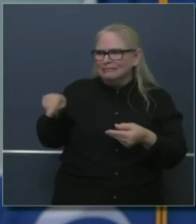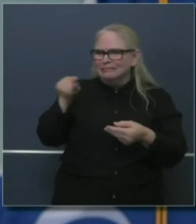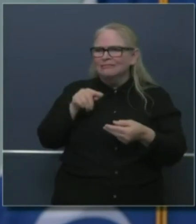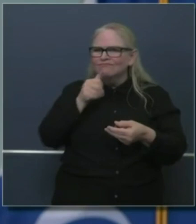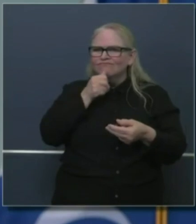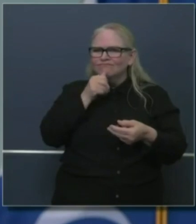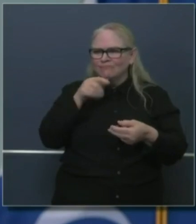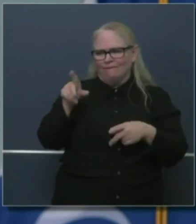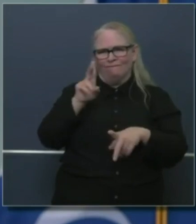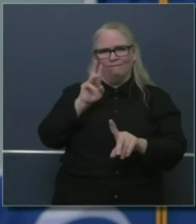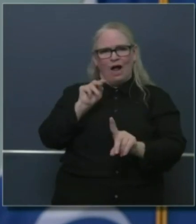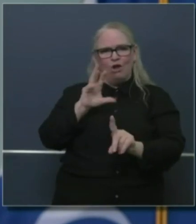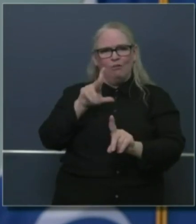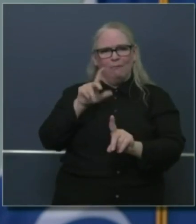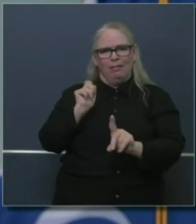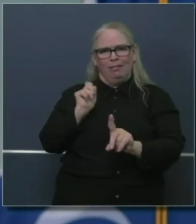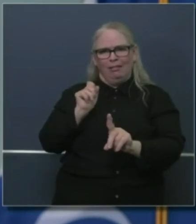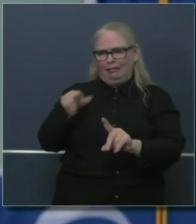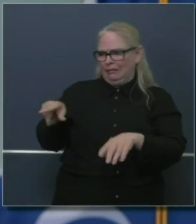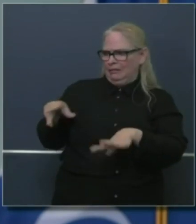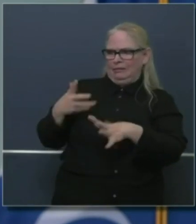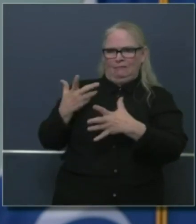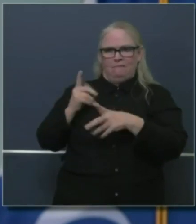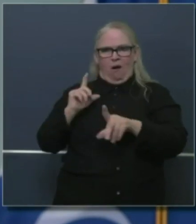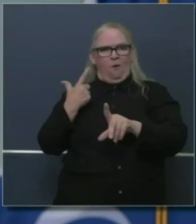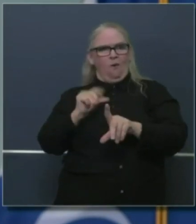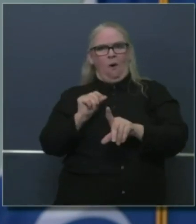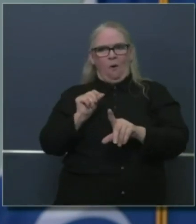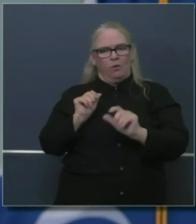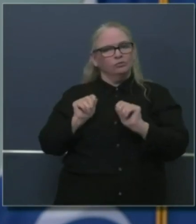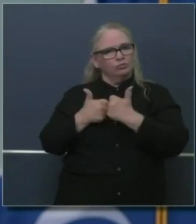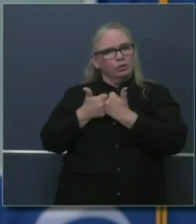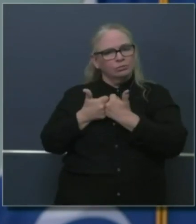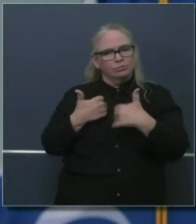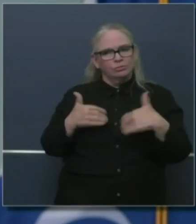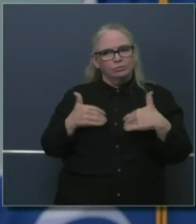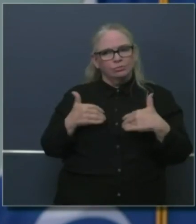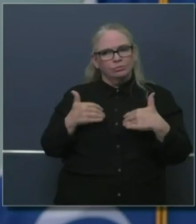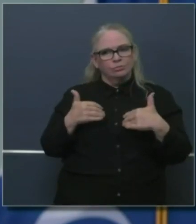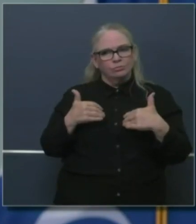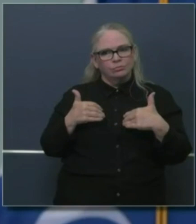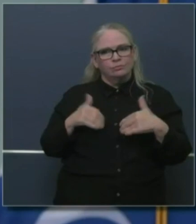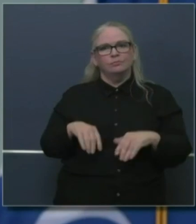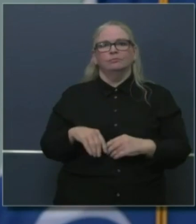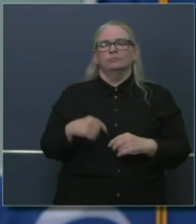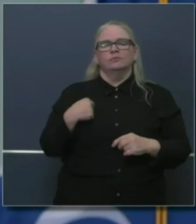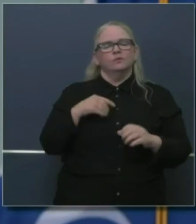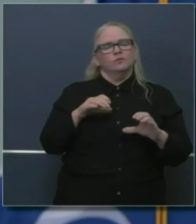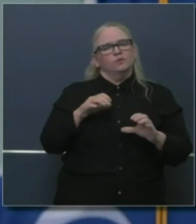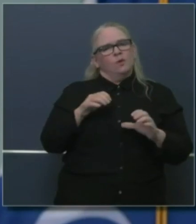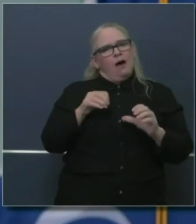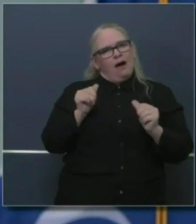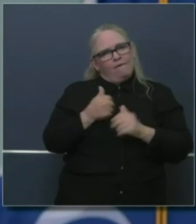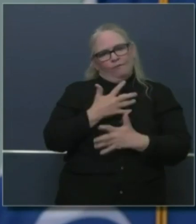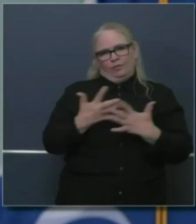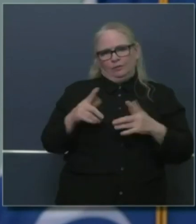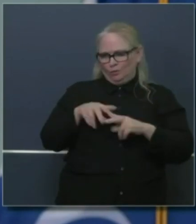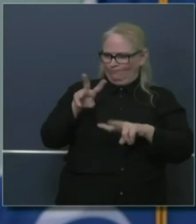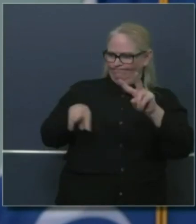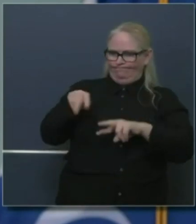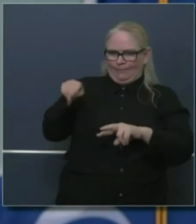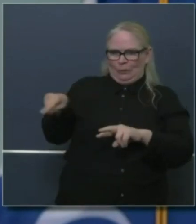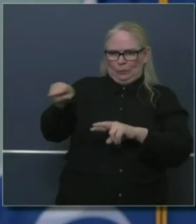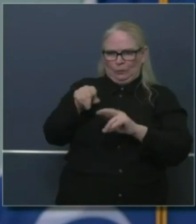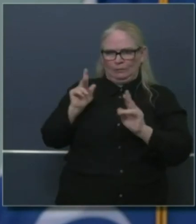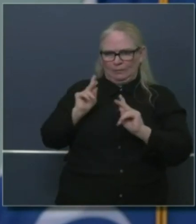to this pandemic, the challenges of making sure that we're doing appropriate community surveillance so we're tracking spread in real time.